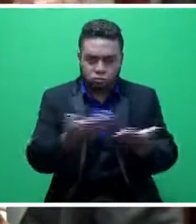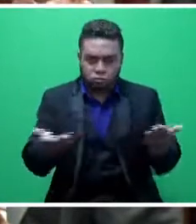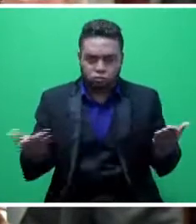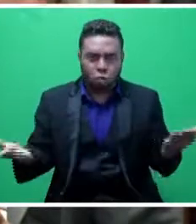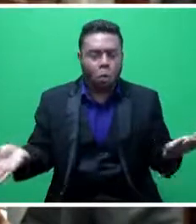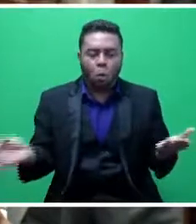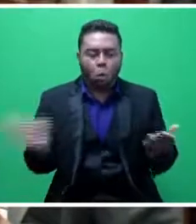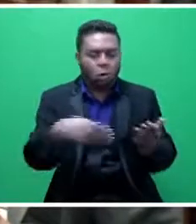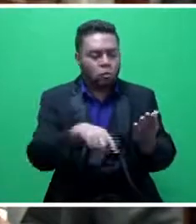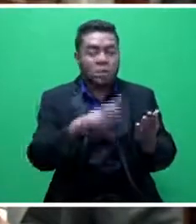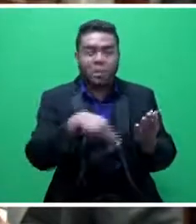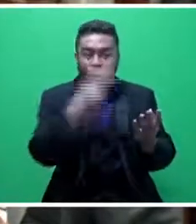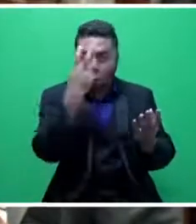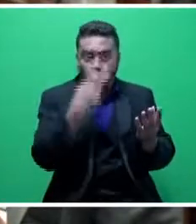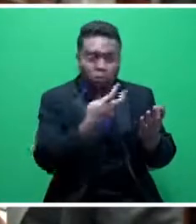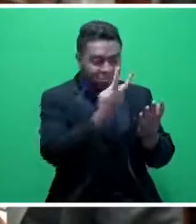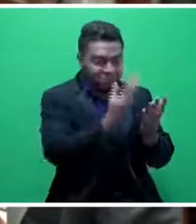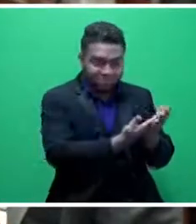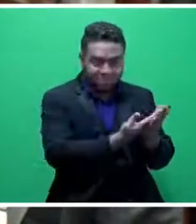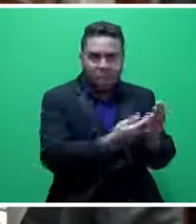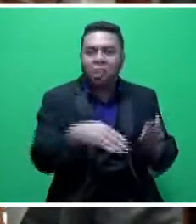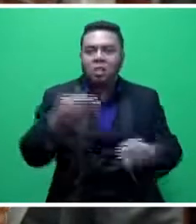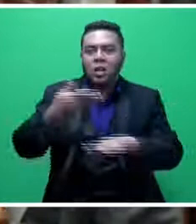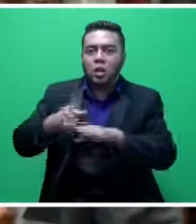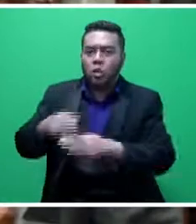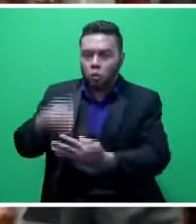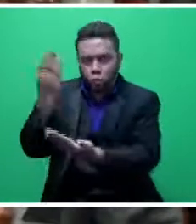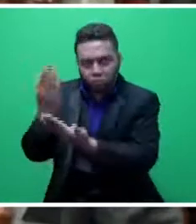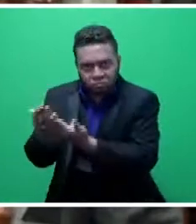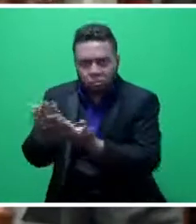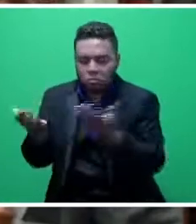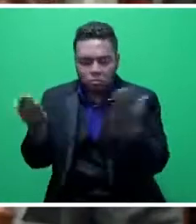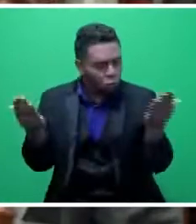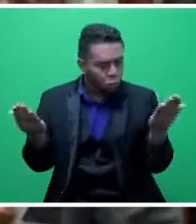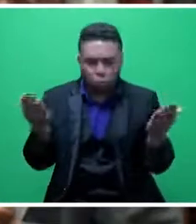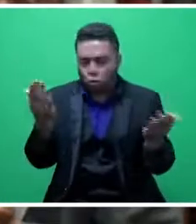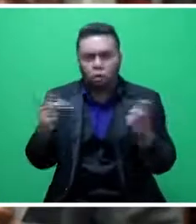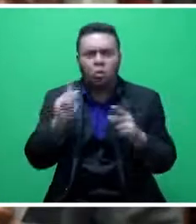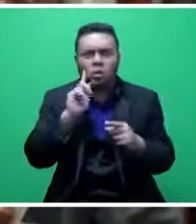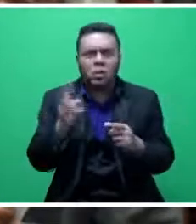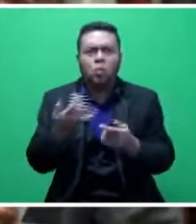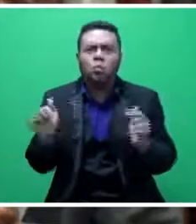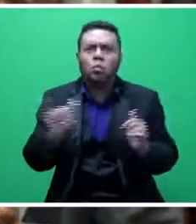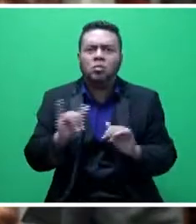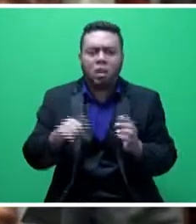the old rates and the new rates and where those changes have taken place. As we've said, it's over